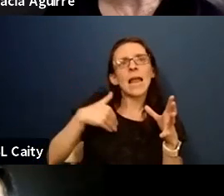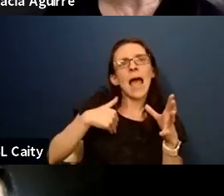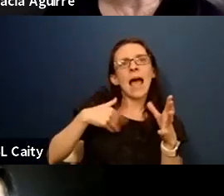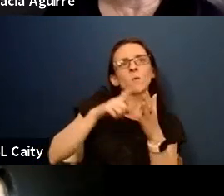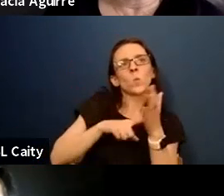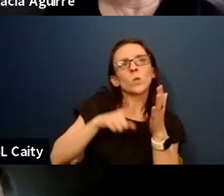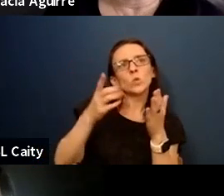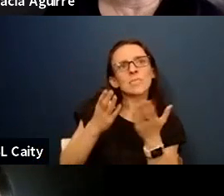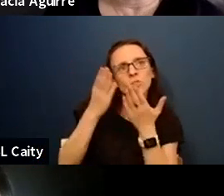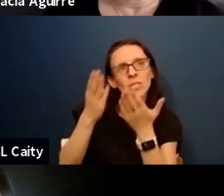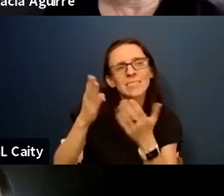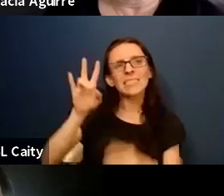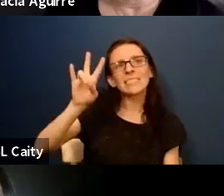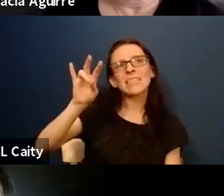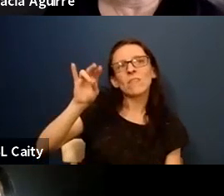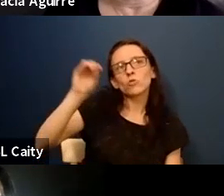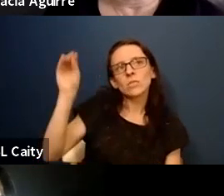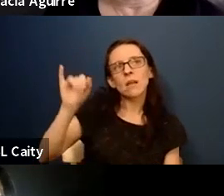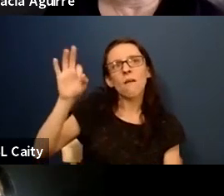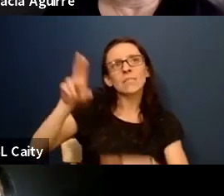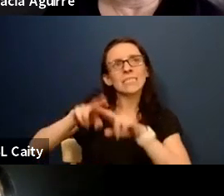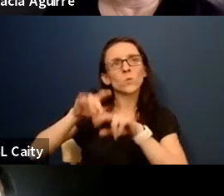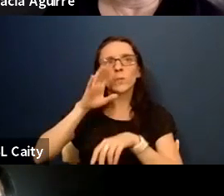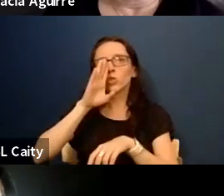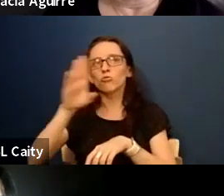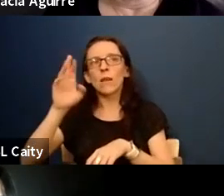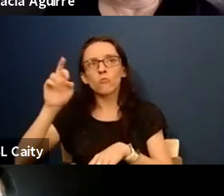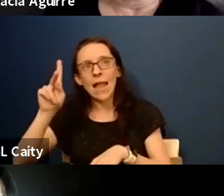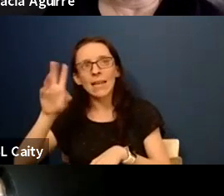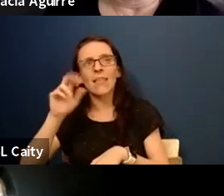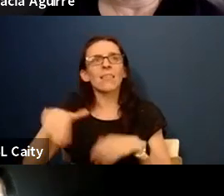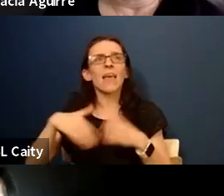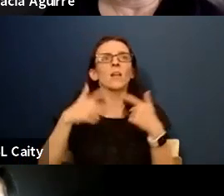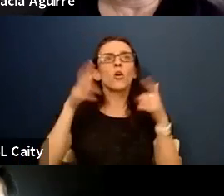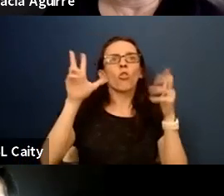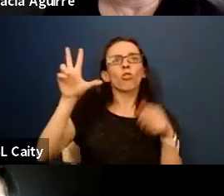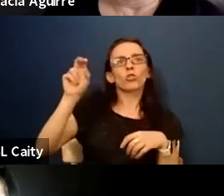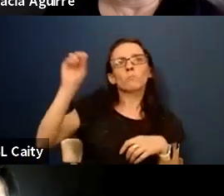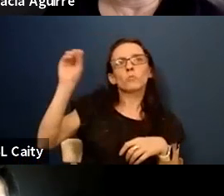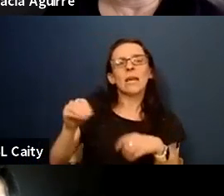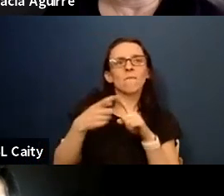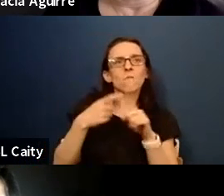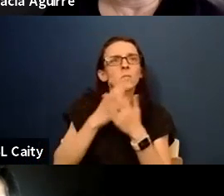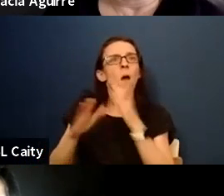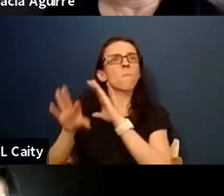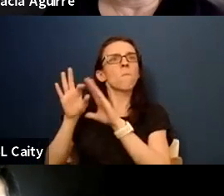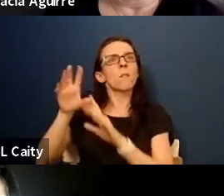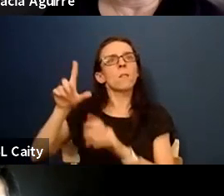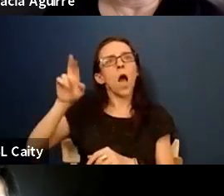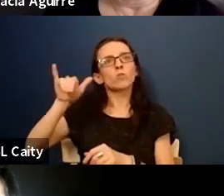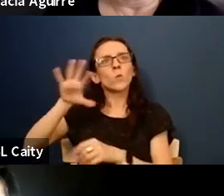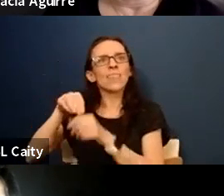suggested, 70% of the seats straight rank, 30% coming from some sort of lottery within each